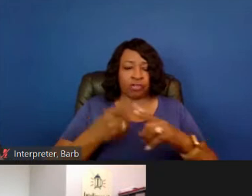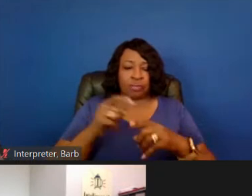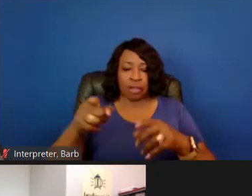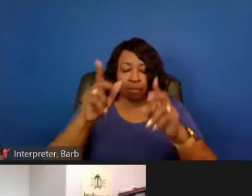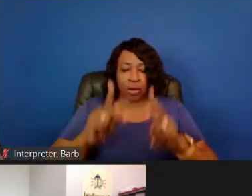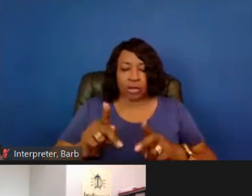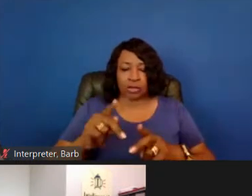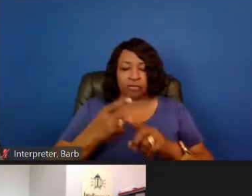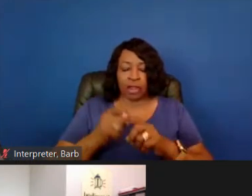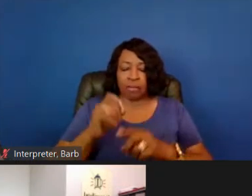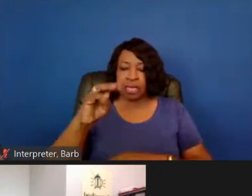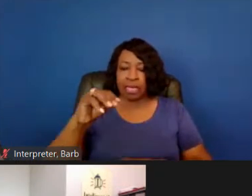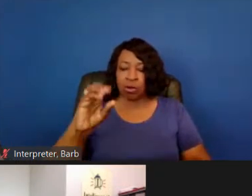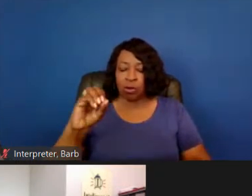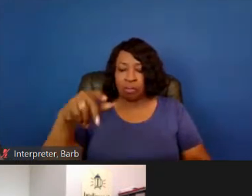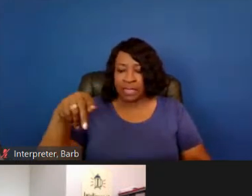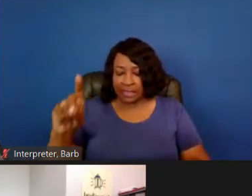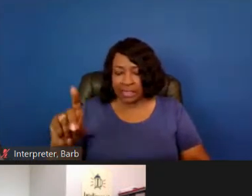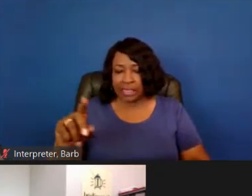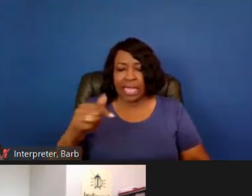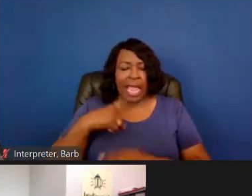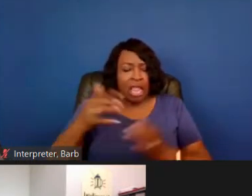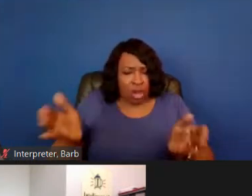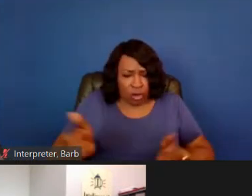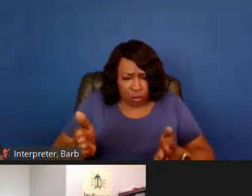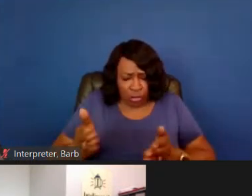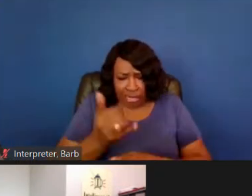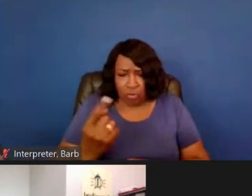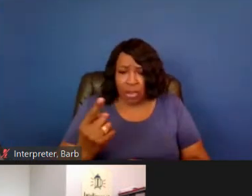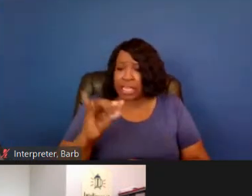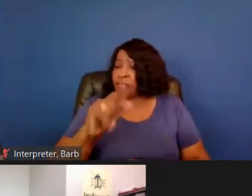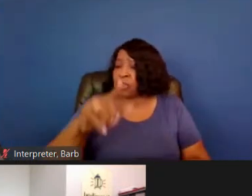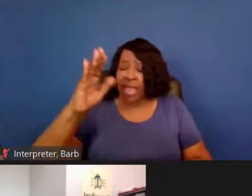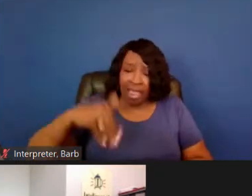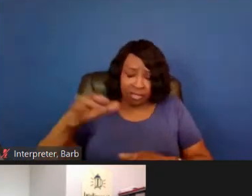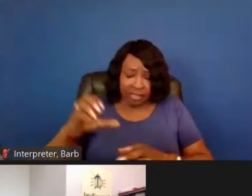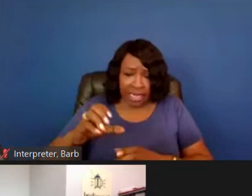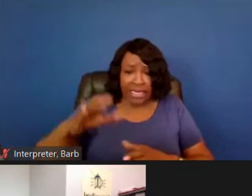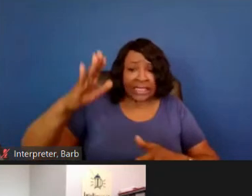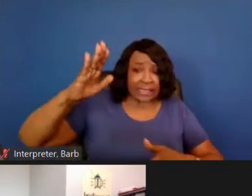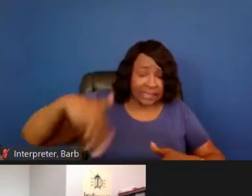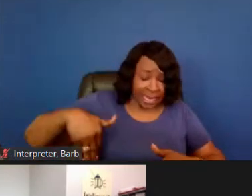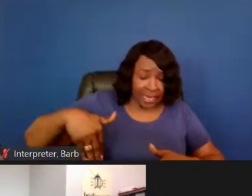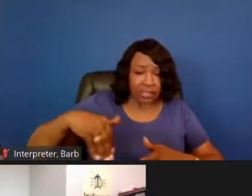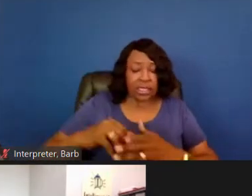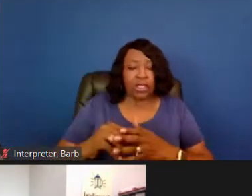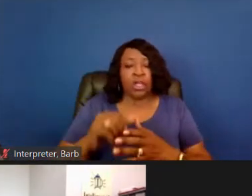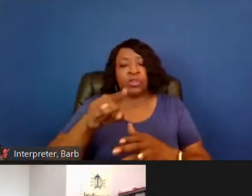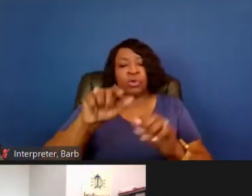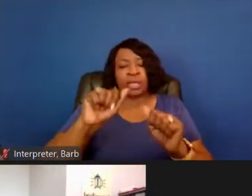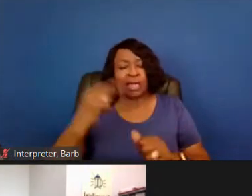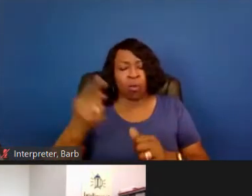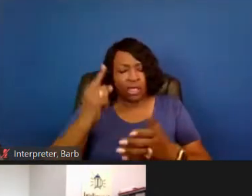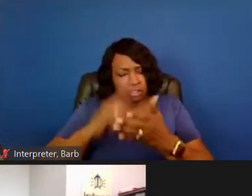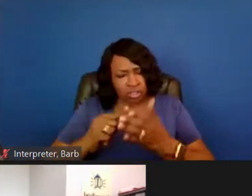then the other thing is that I would just encourage anyone, if you haven't done this yet, you can always check our